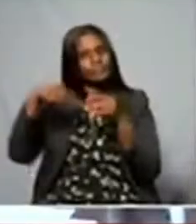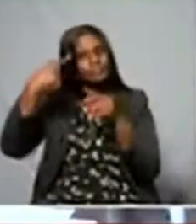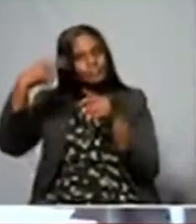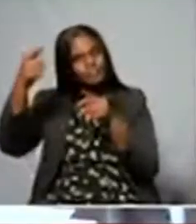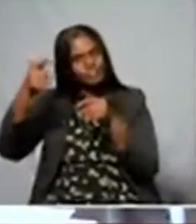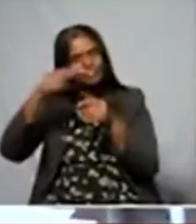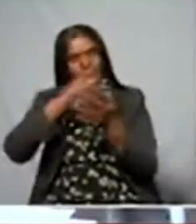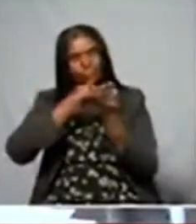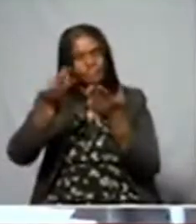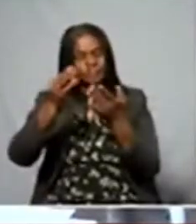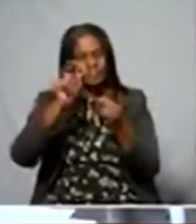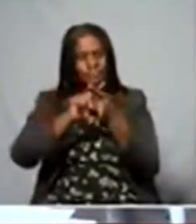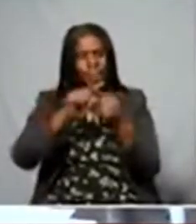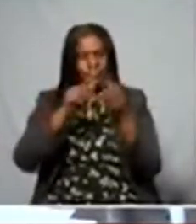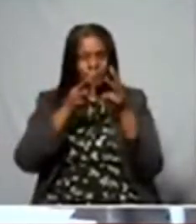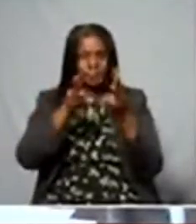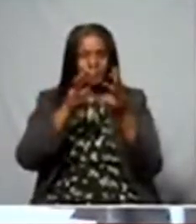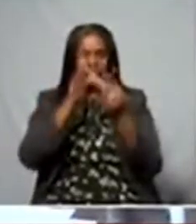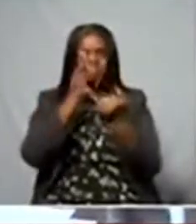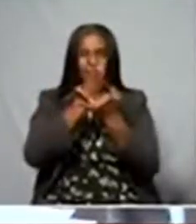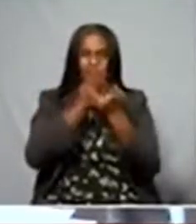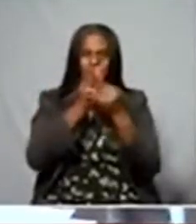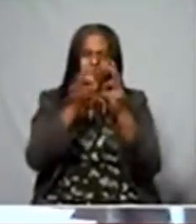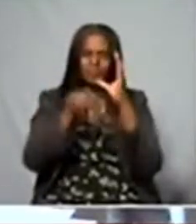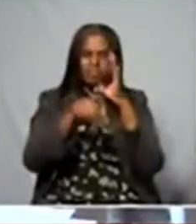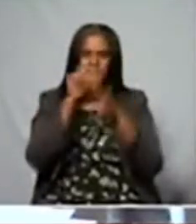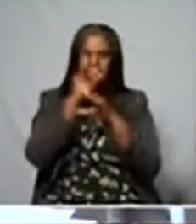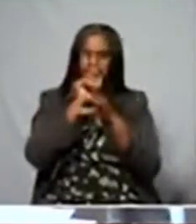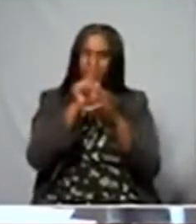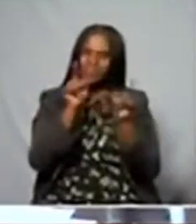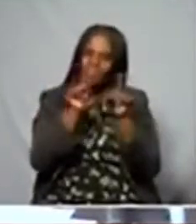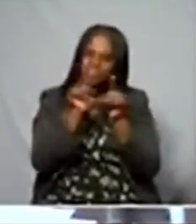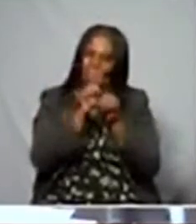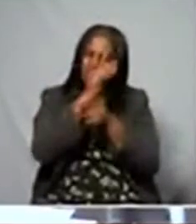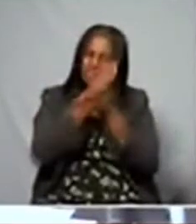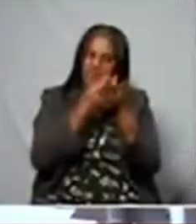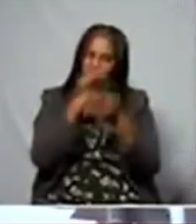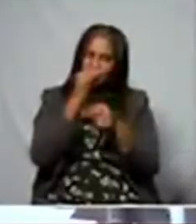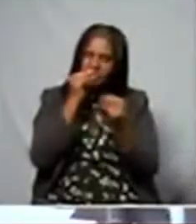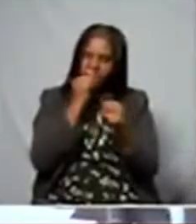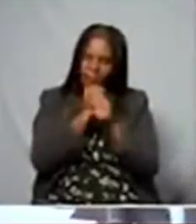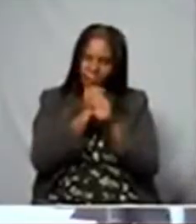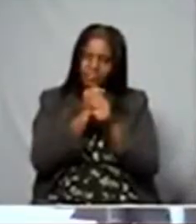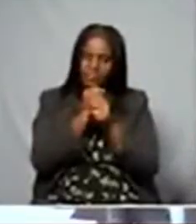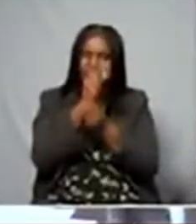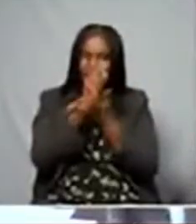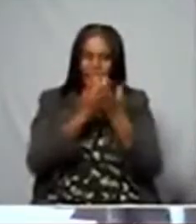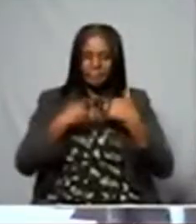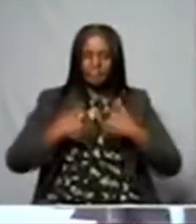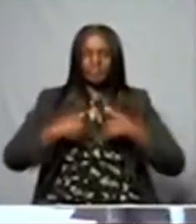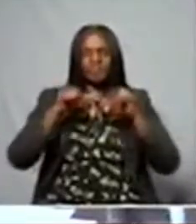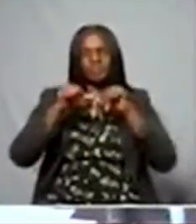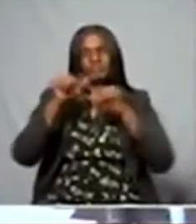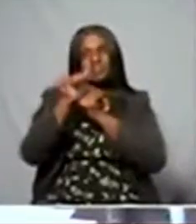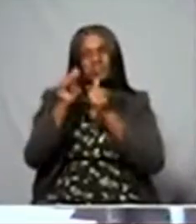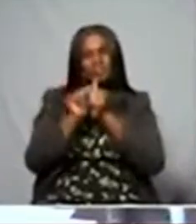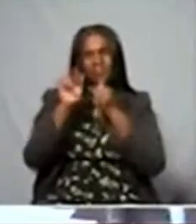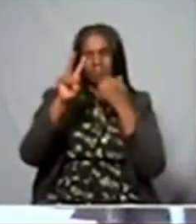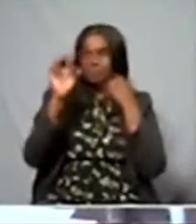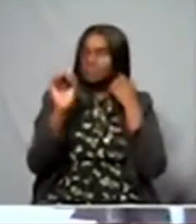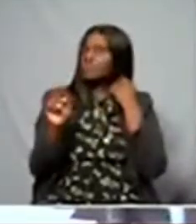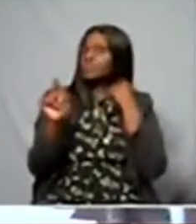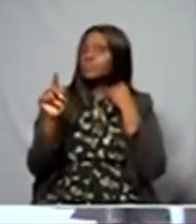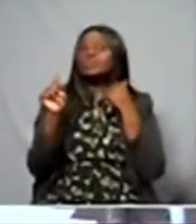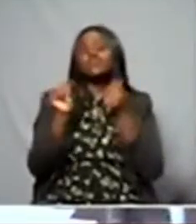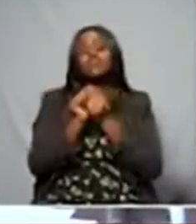fails. Midway you find that almost half a year somebody is still at about 2% in